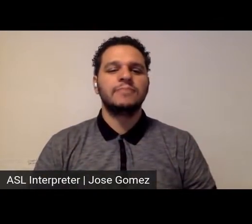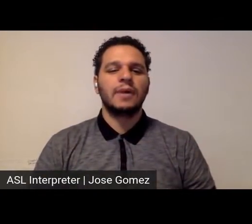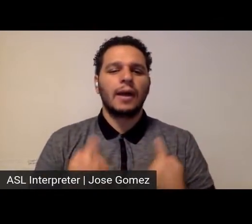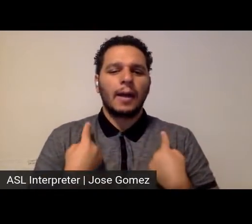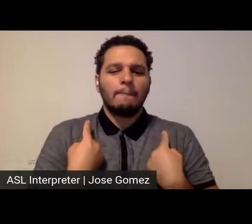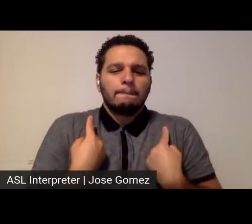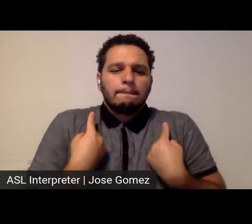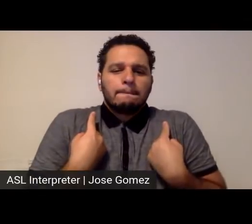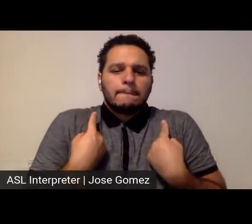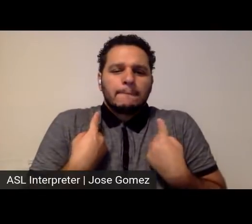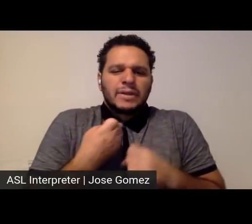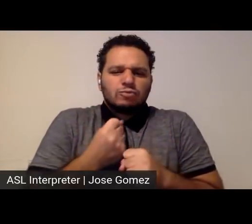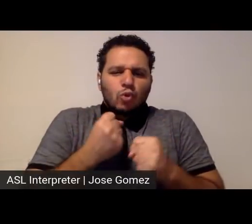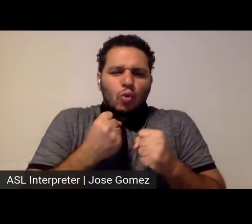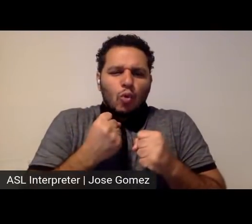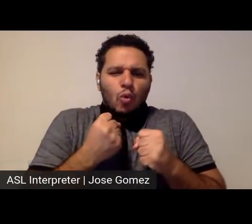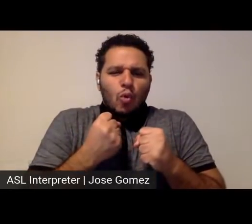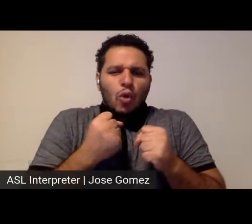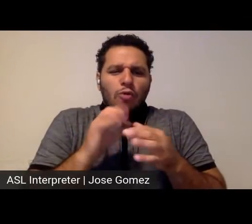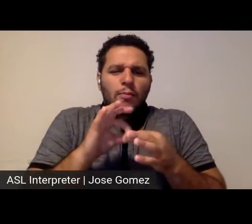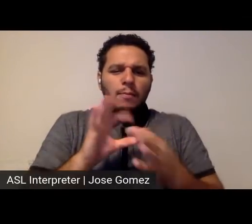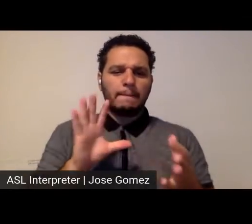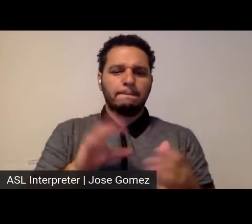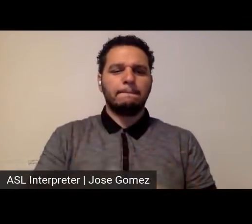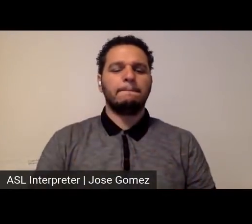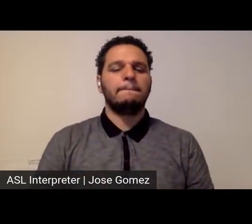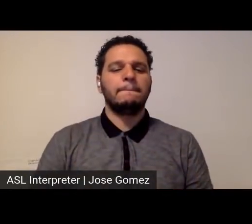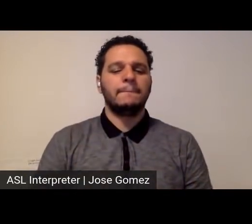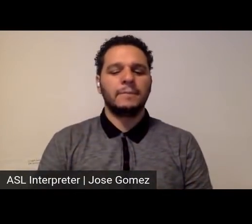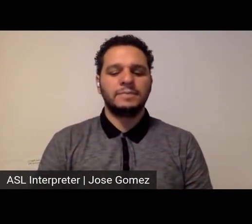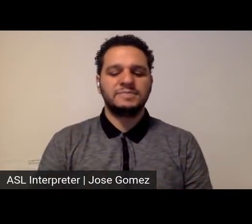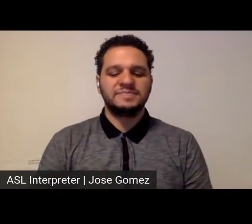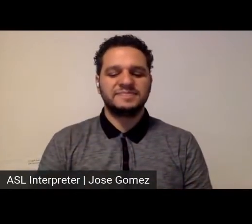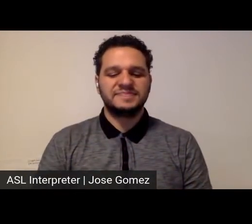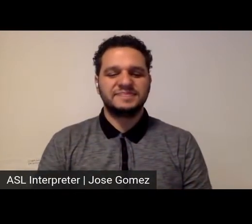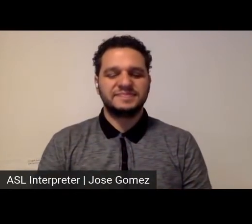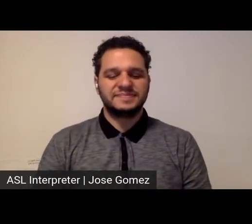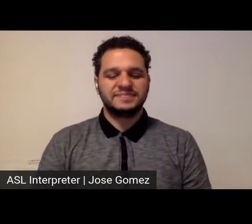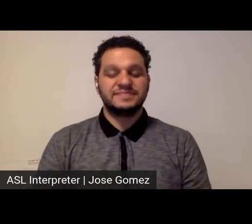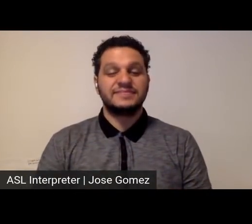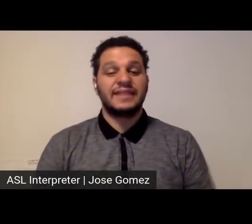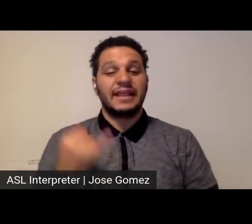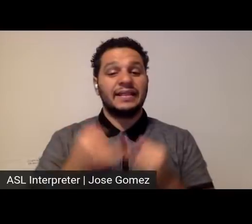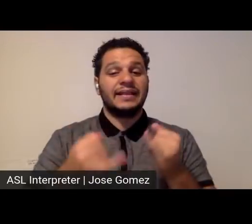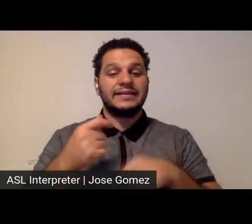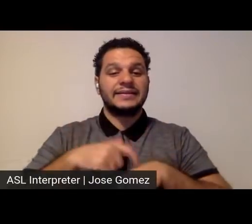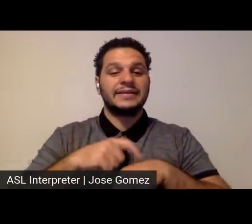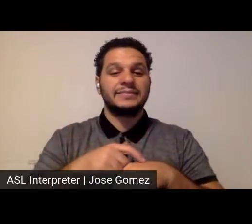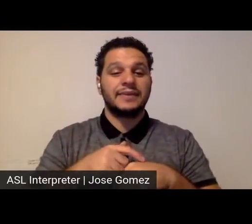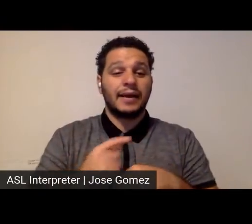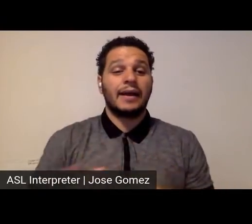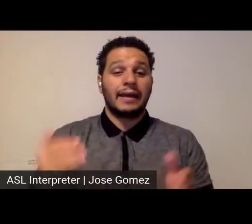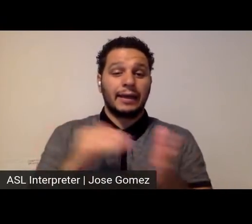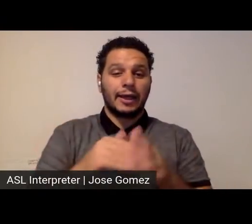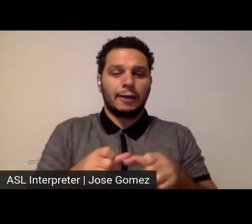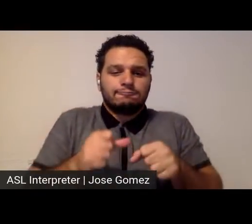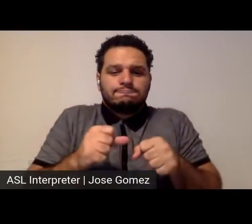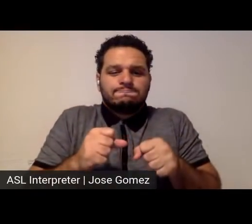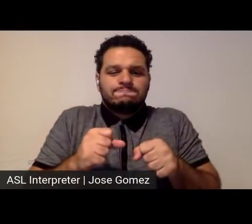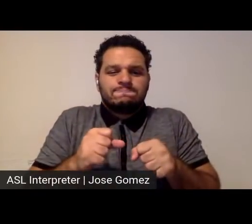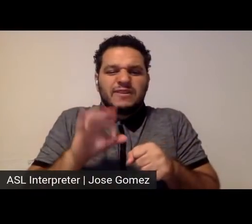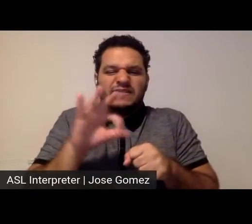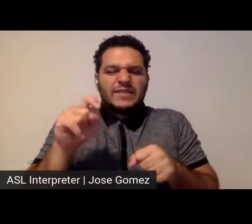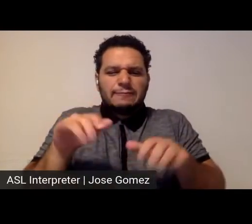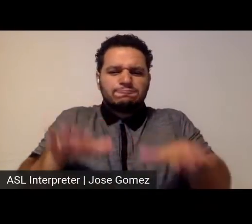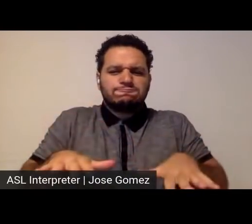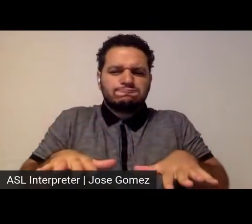up, making your waist long and relax. Last time, up, up, feet rooted into the